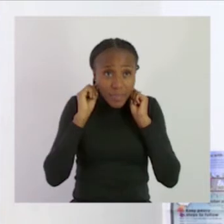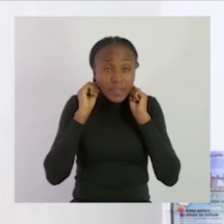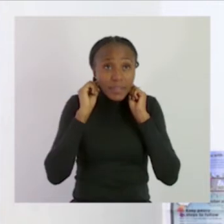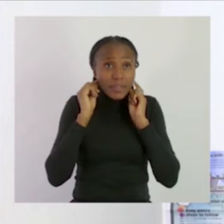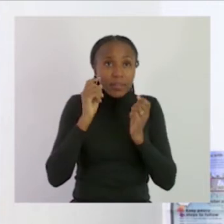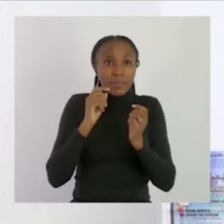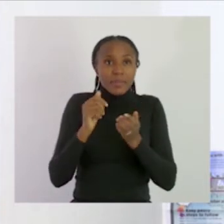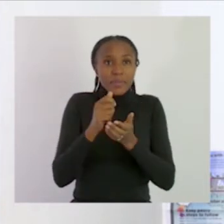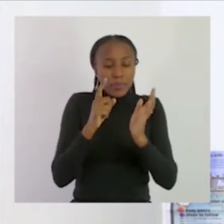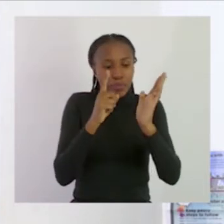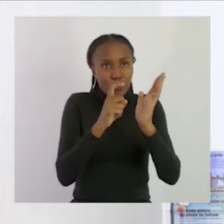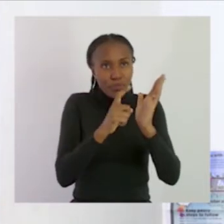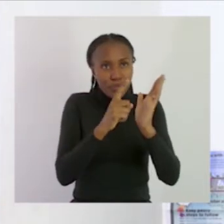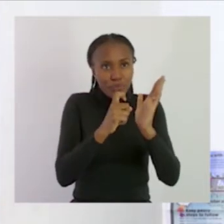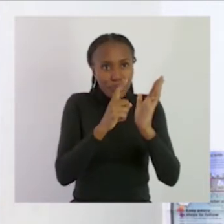hands,